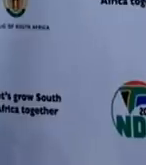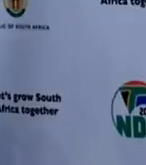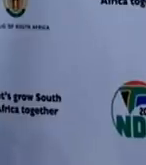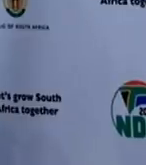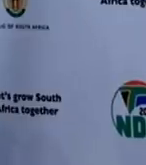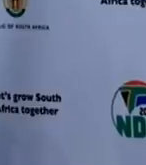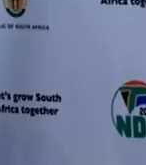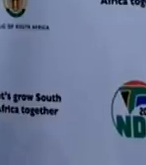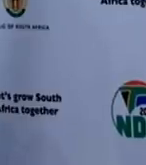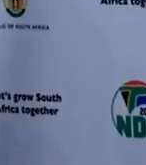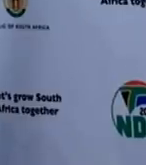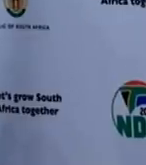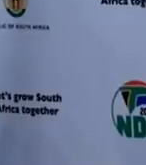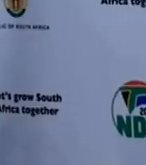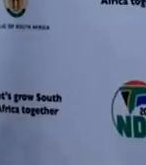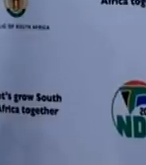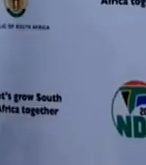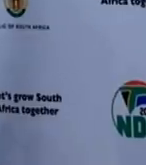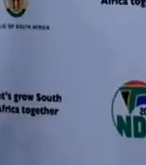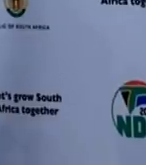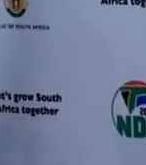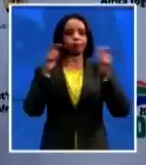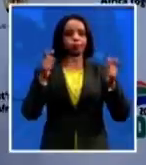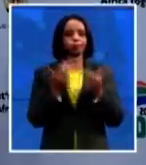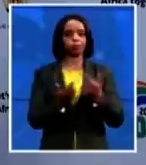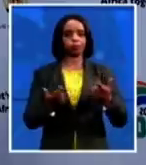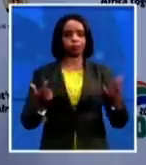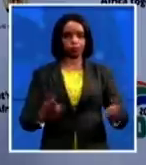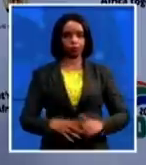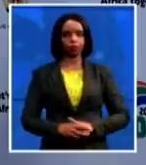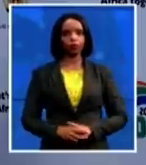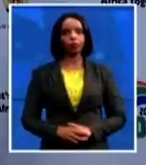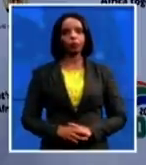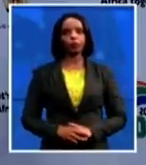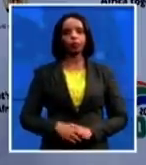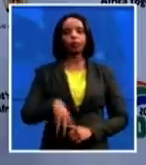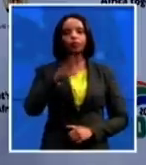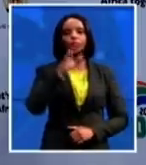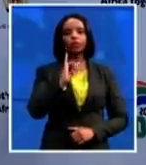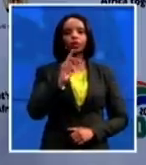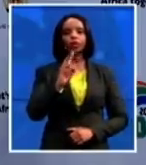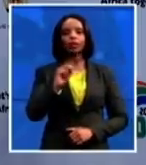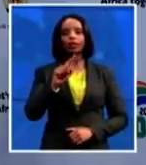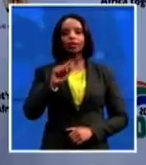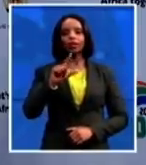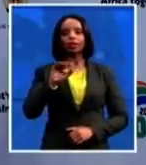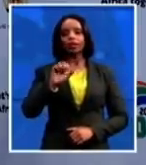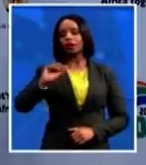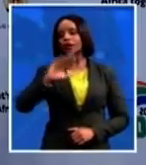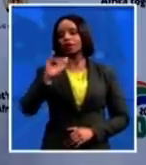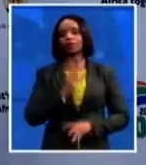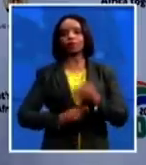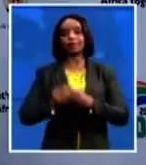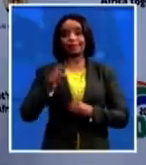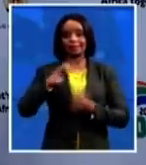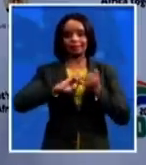like oil. The intra-Africa free trade is trying to improve the fact that only 3%